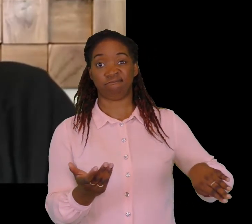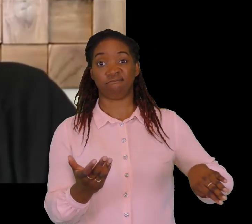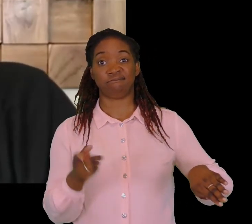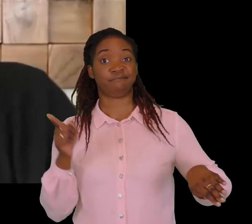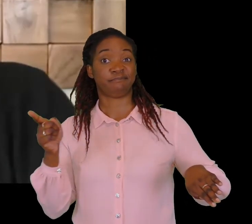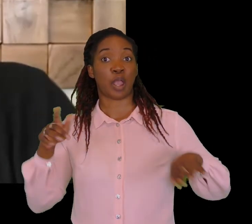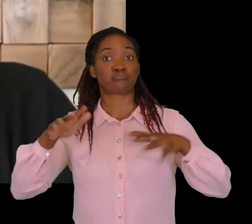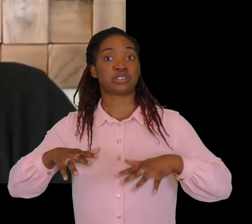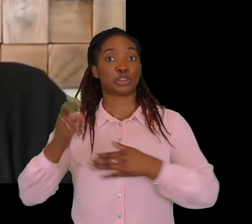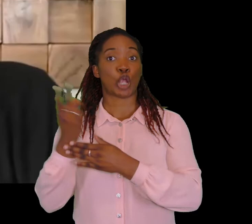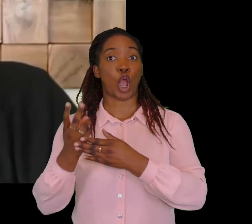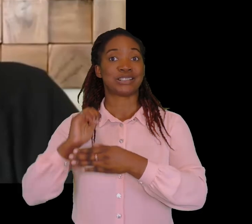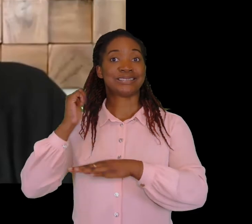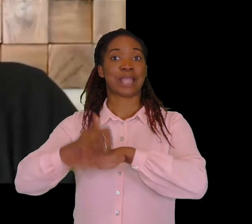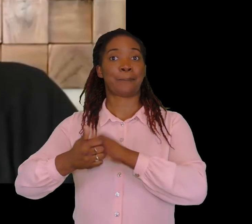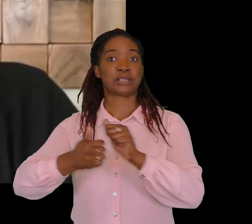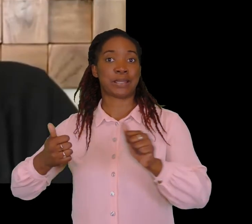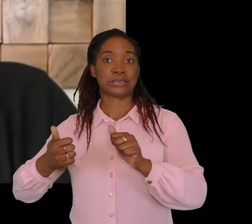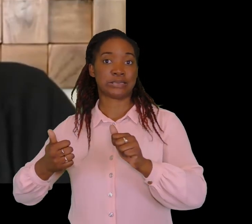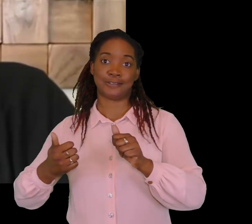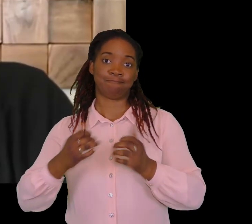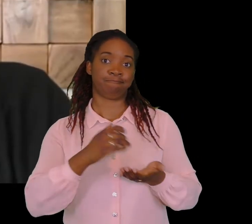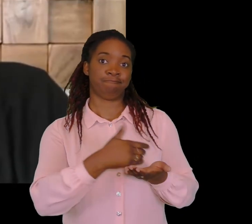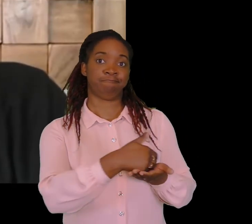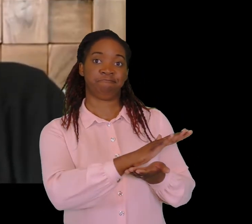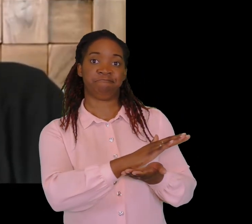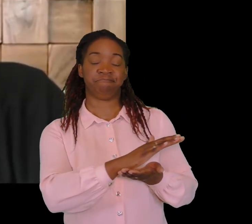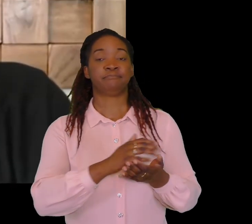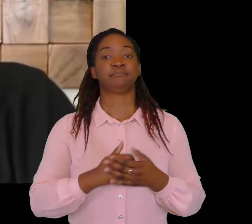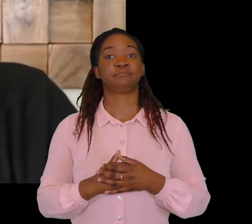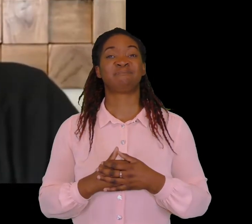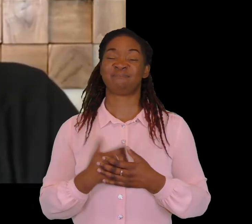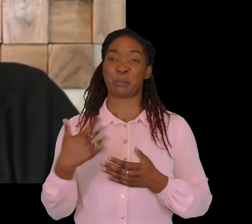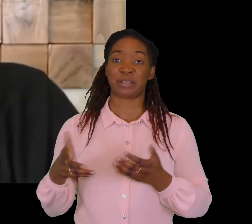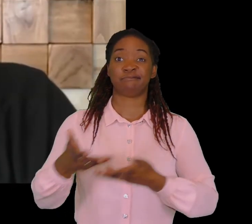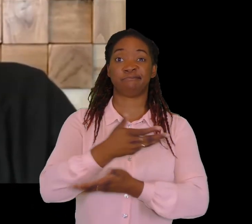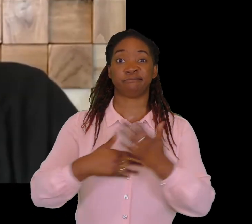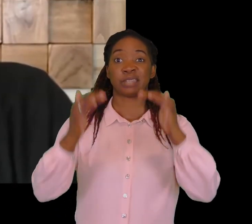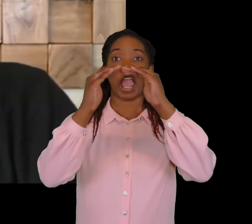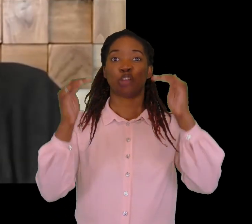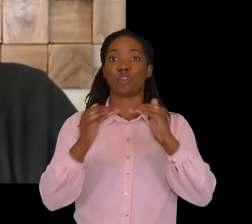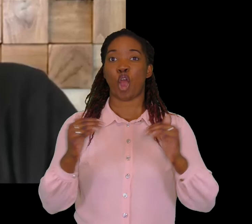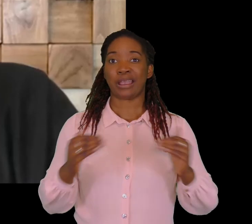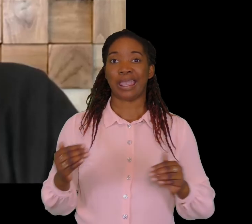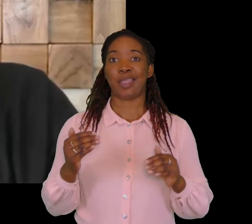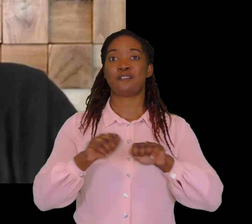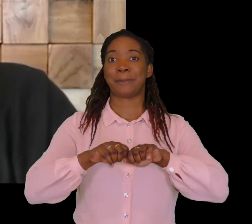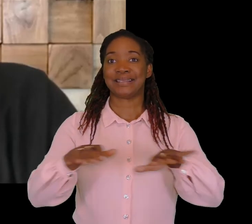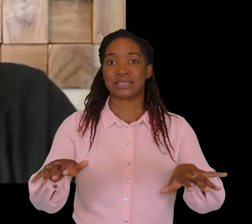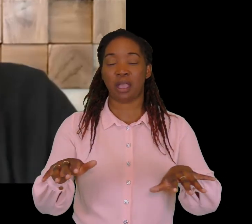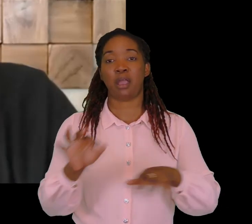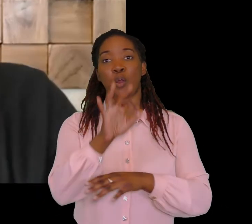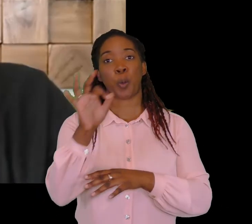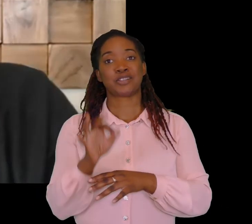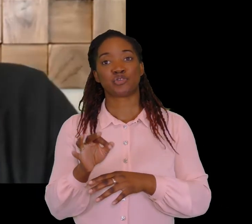British art establishment. A comment from Nina Edge about the hierarchy of media, focusing on Rita's presentation. A